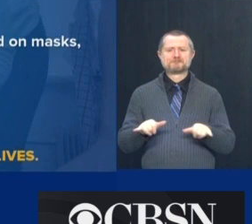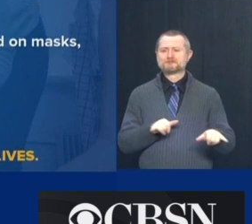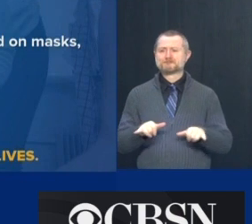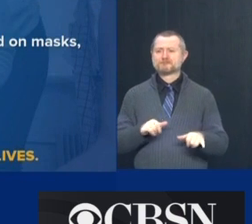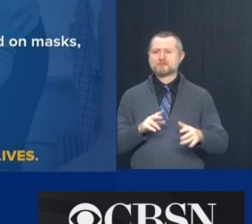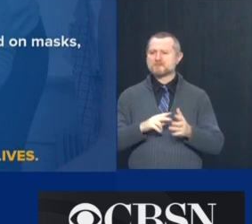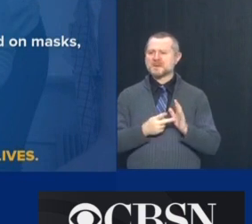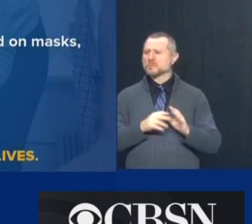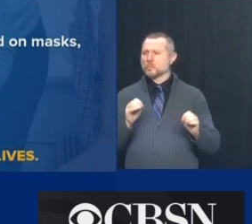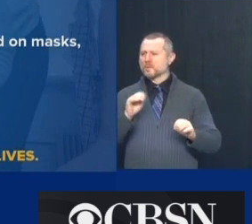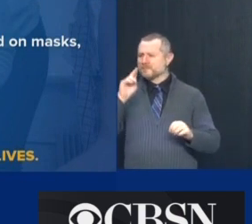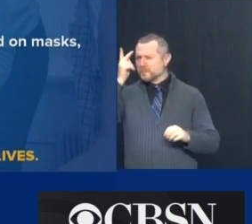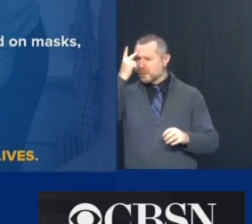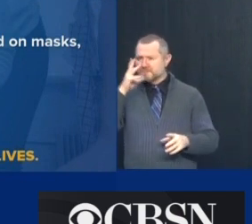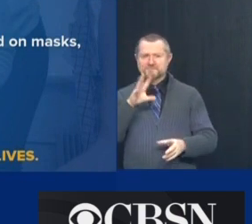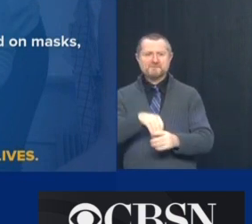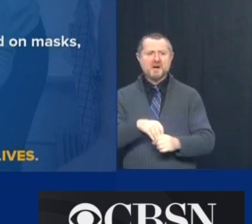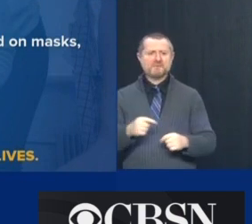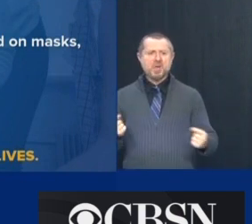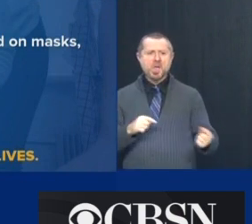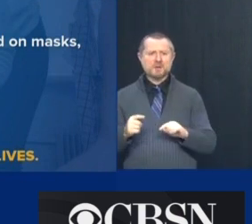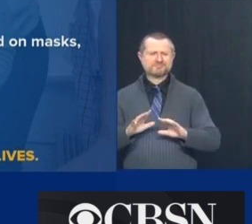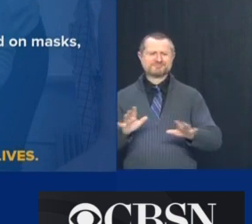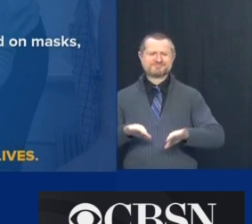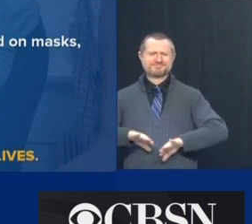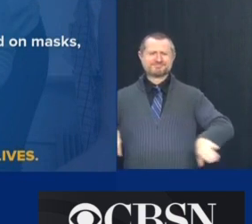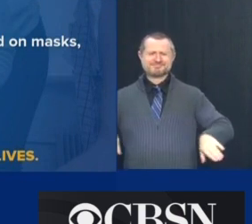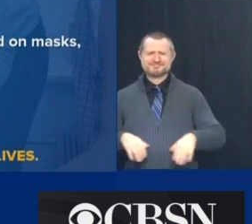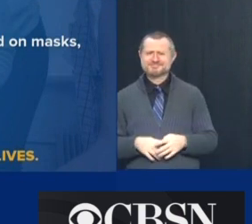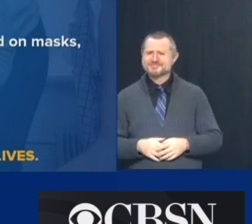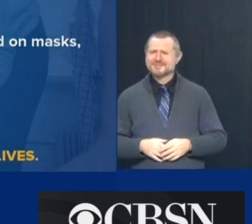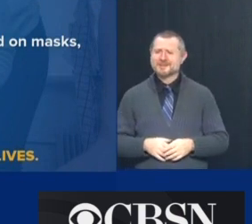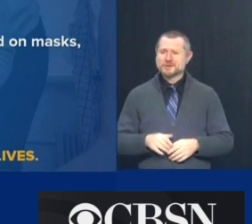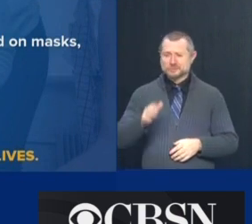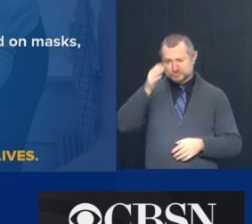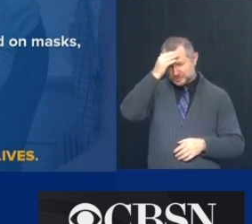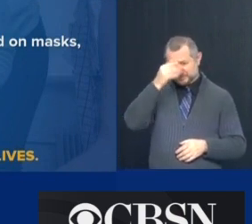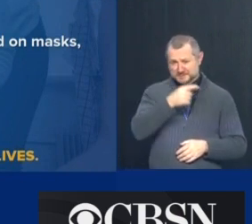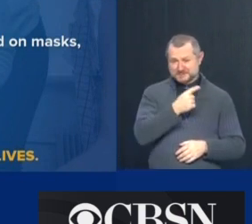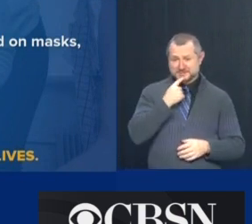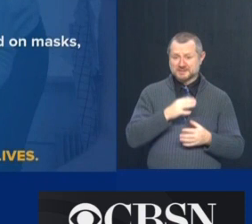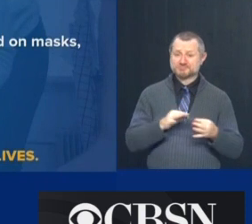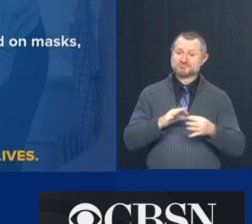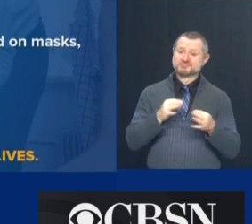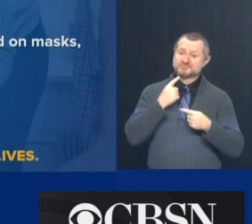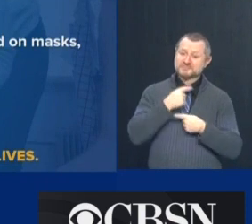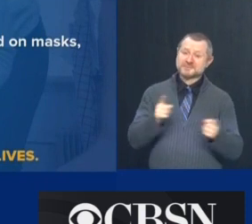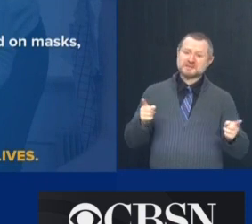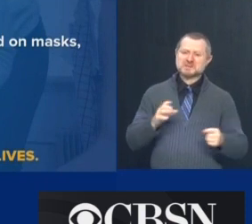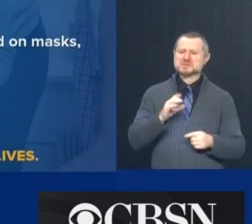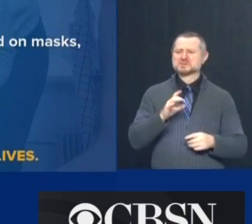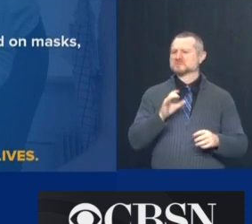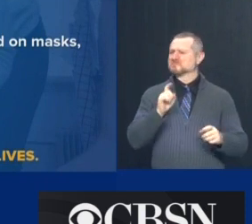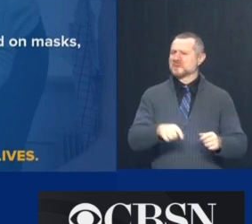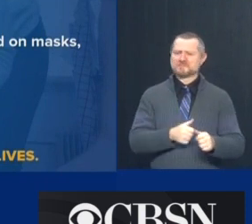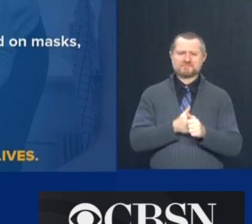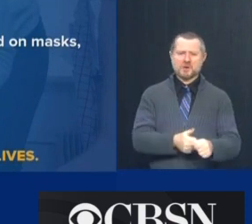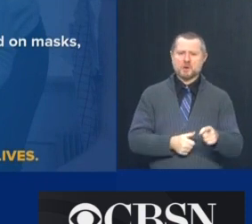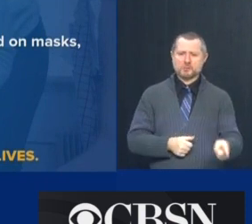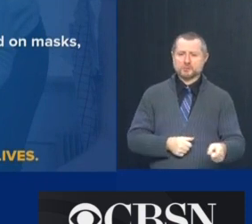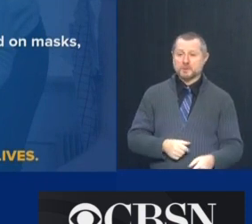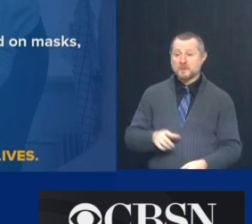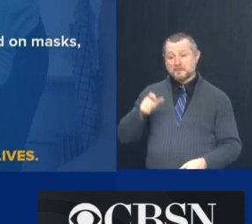playing? If Donald Trump says the CDC mandates it, and Joe